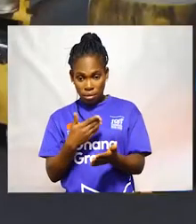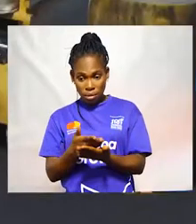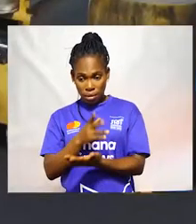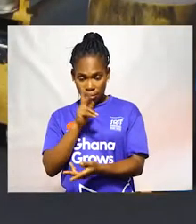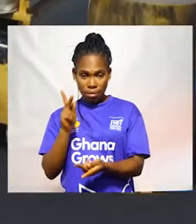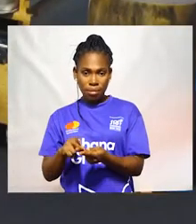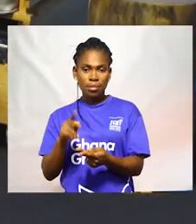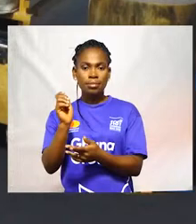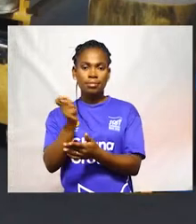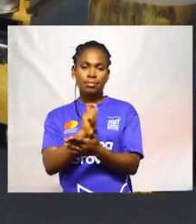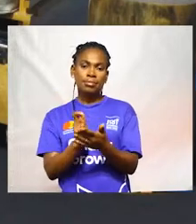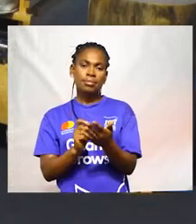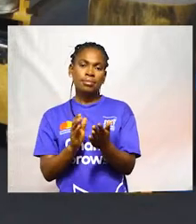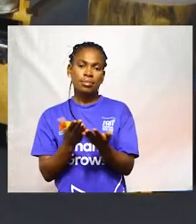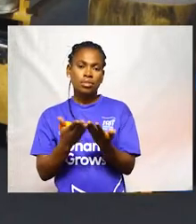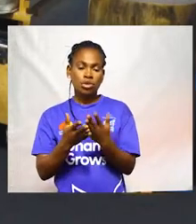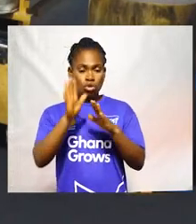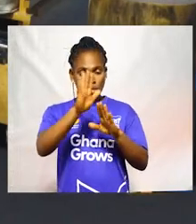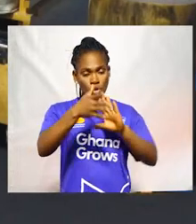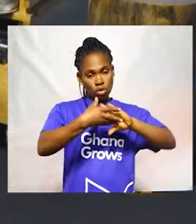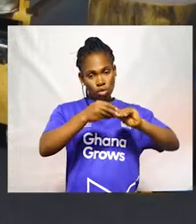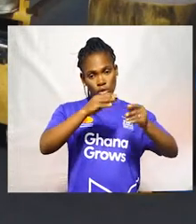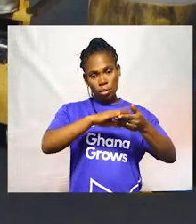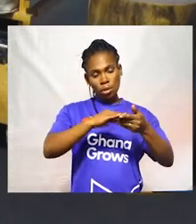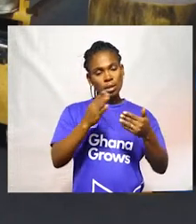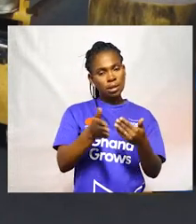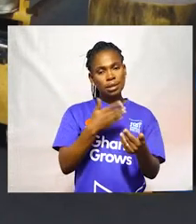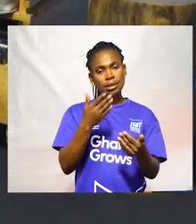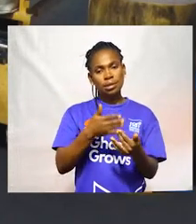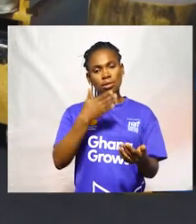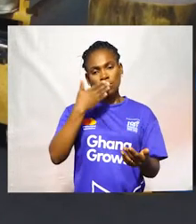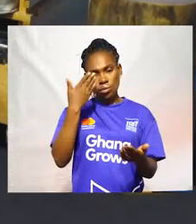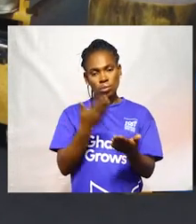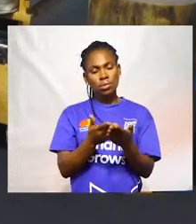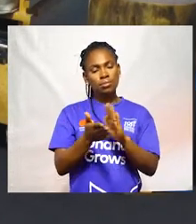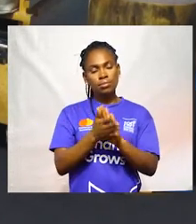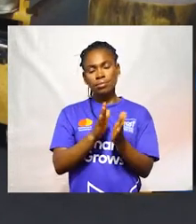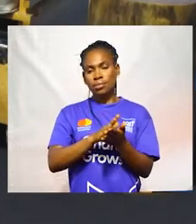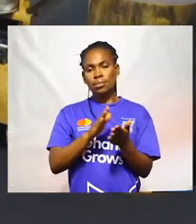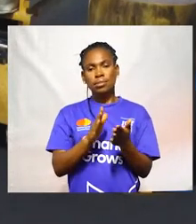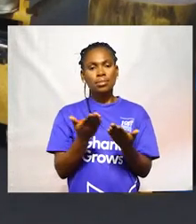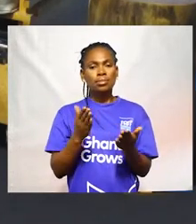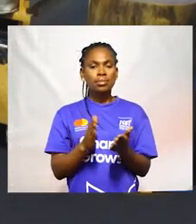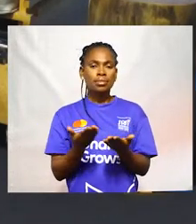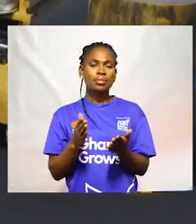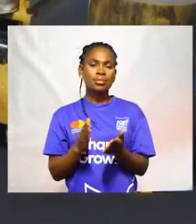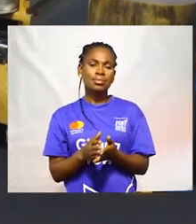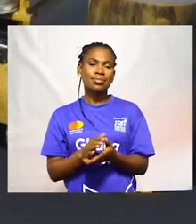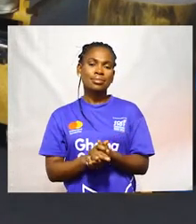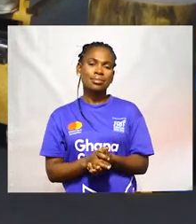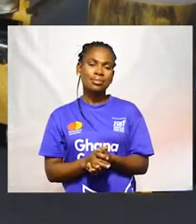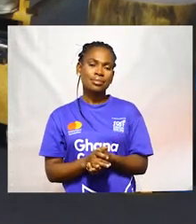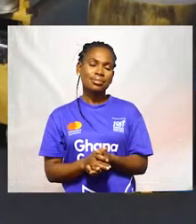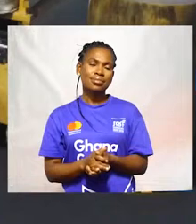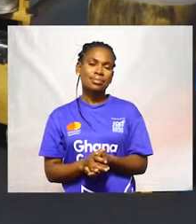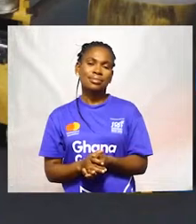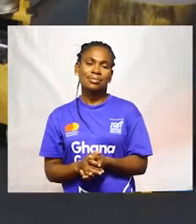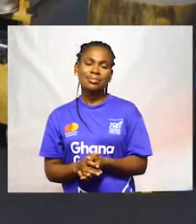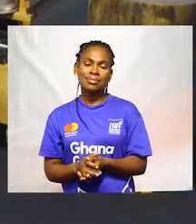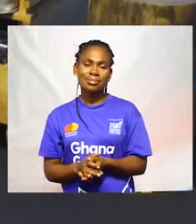Wow. And yours is a story that can easily become a book. I have all the chapters on this. Amazing. If you treat me well.